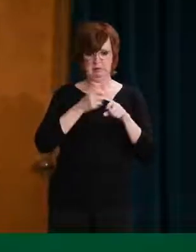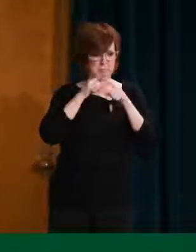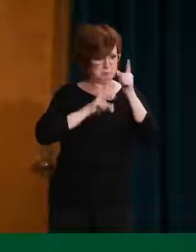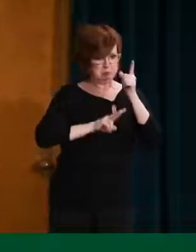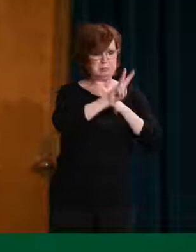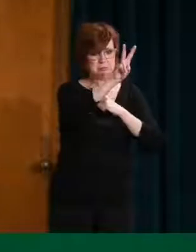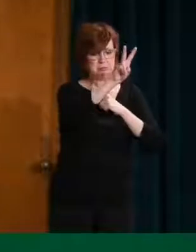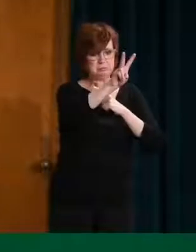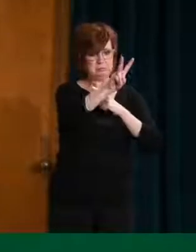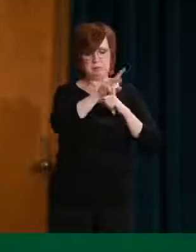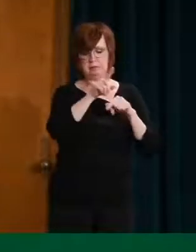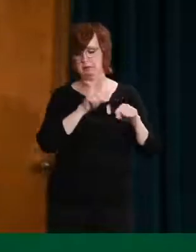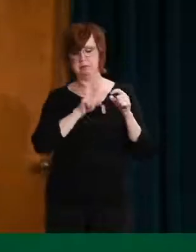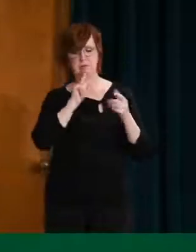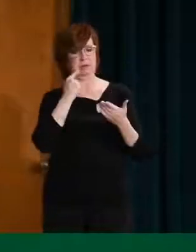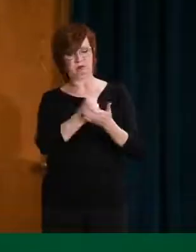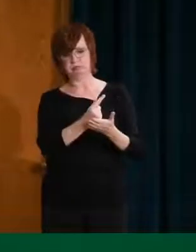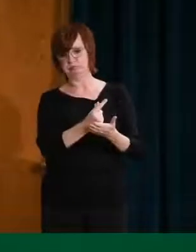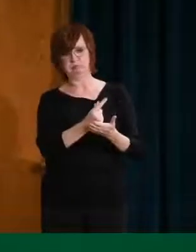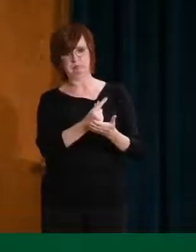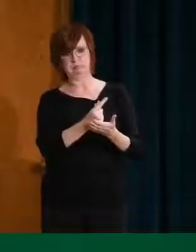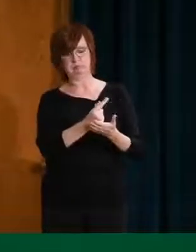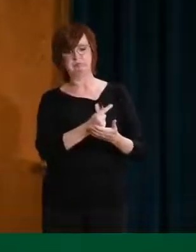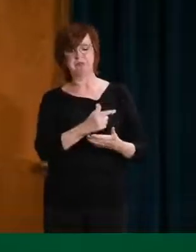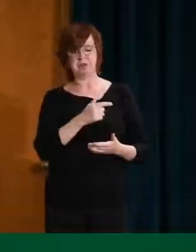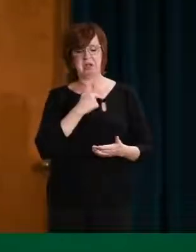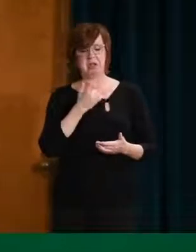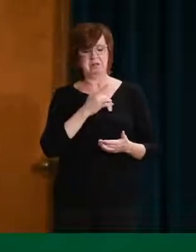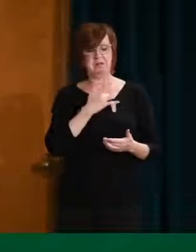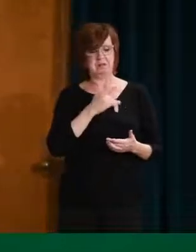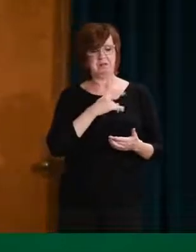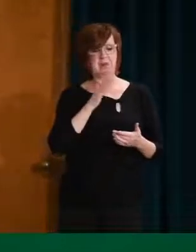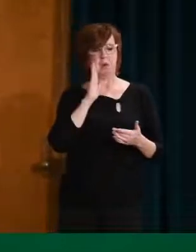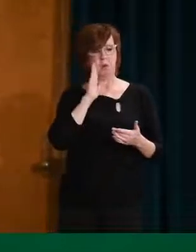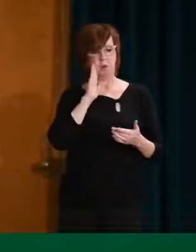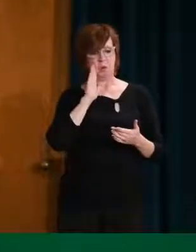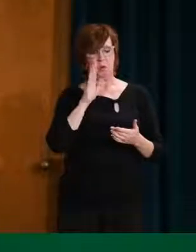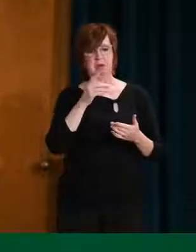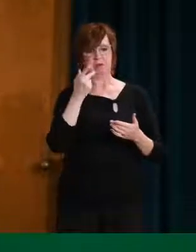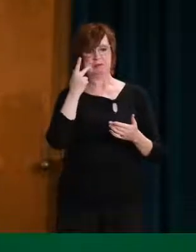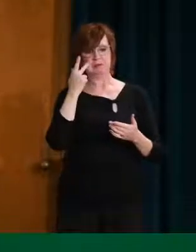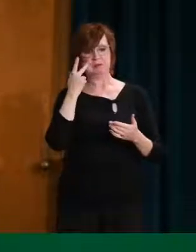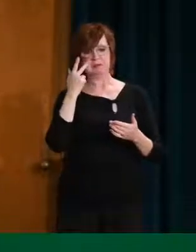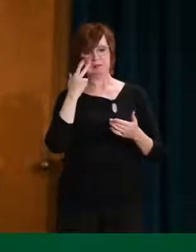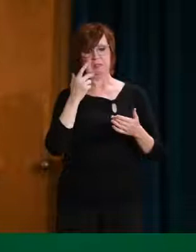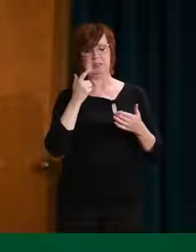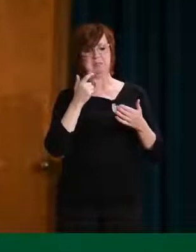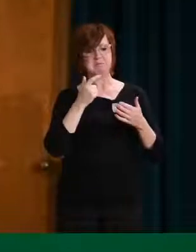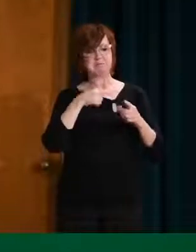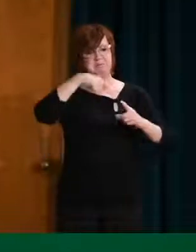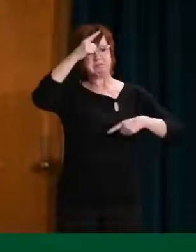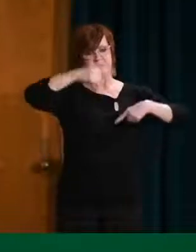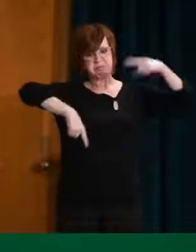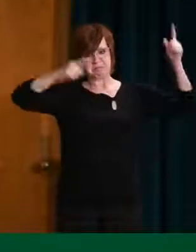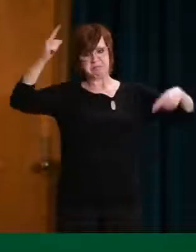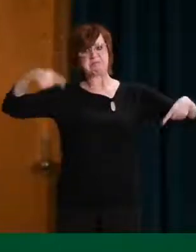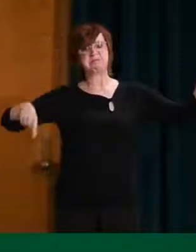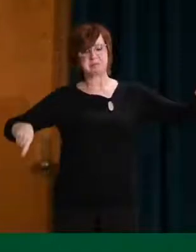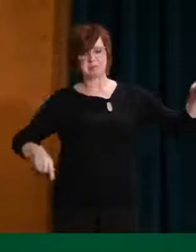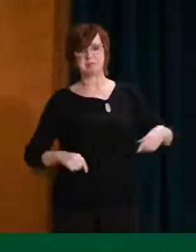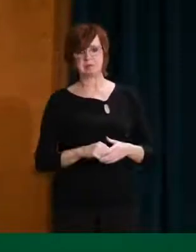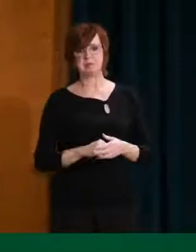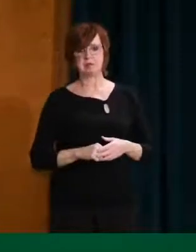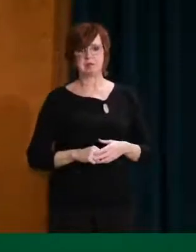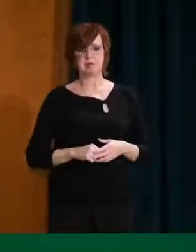range. Our health system will plan for larger numbers of patients and how they